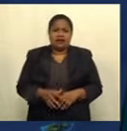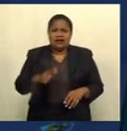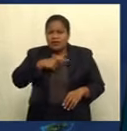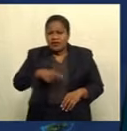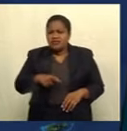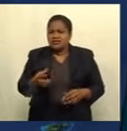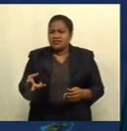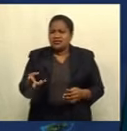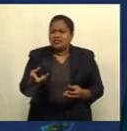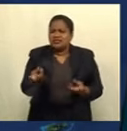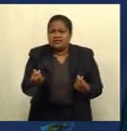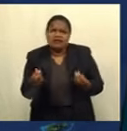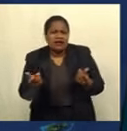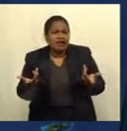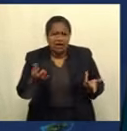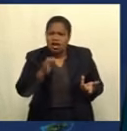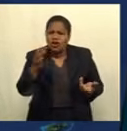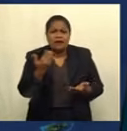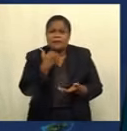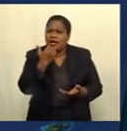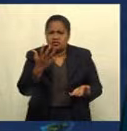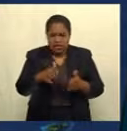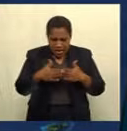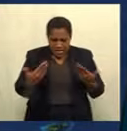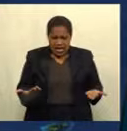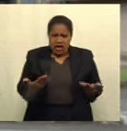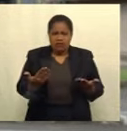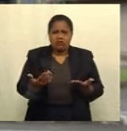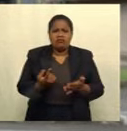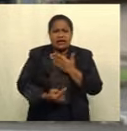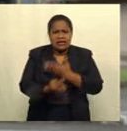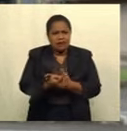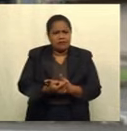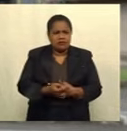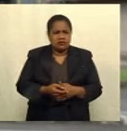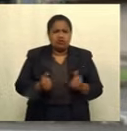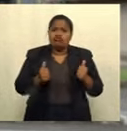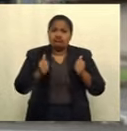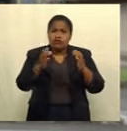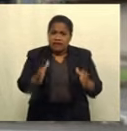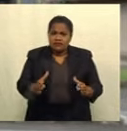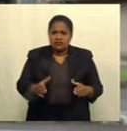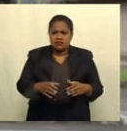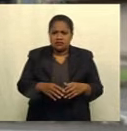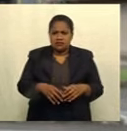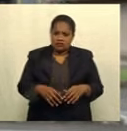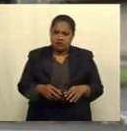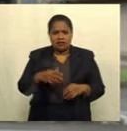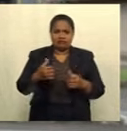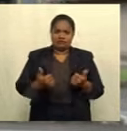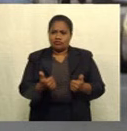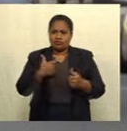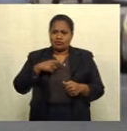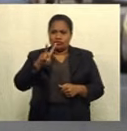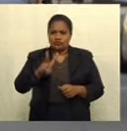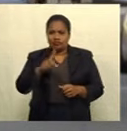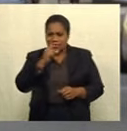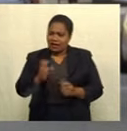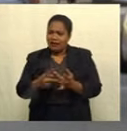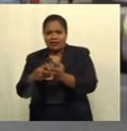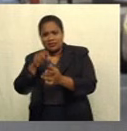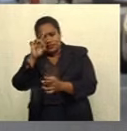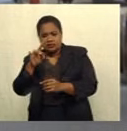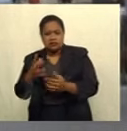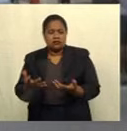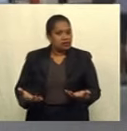and at this time the private vehicles are taking advantage. Public service vehicle drivers are grateful. Their views were heard during the